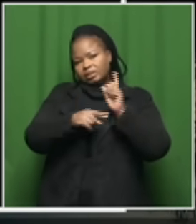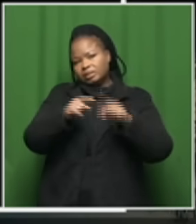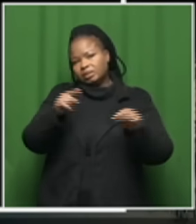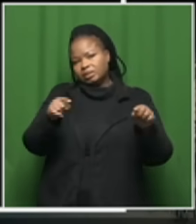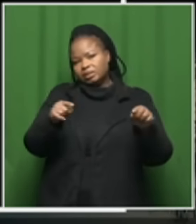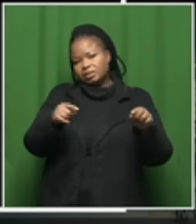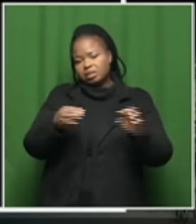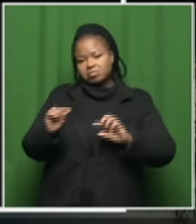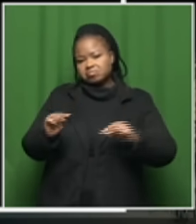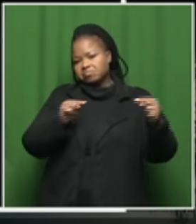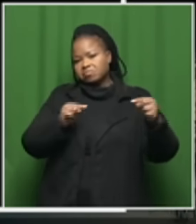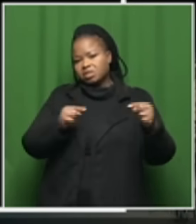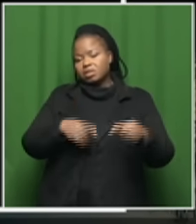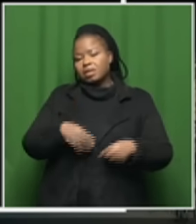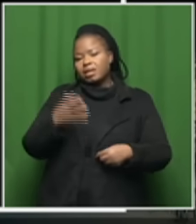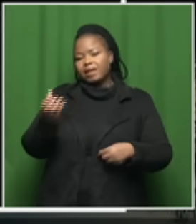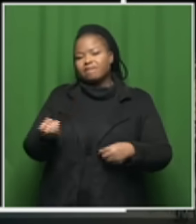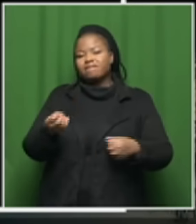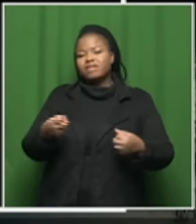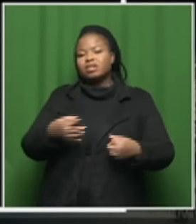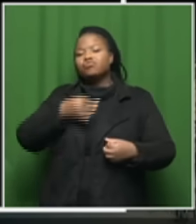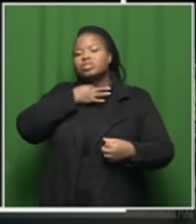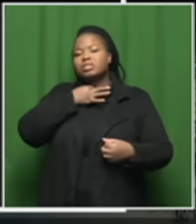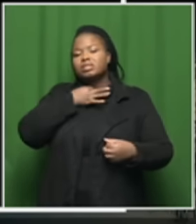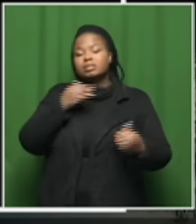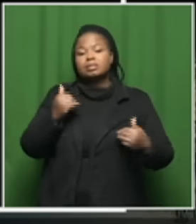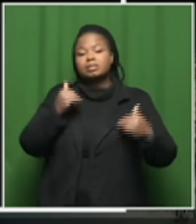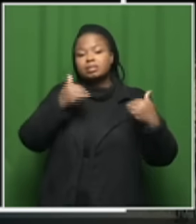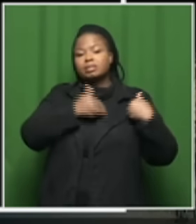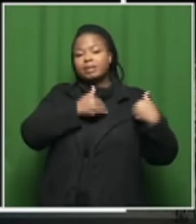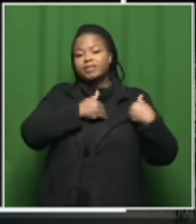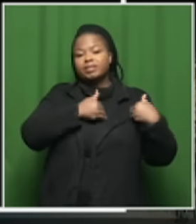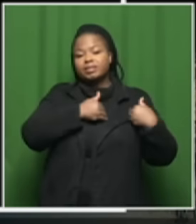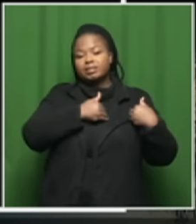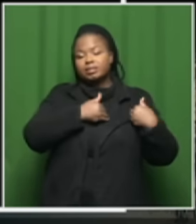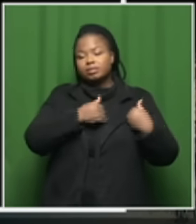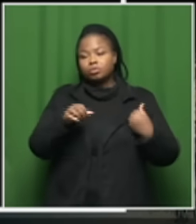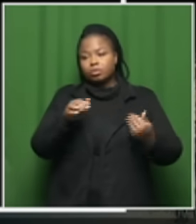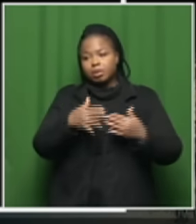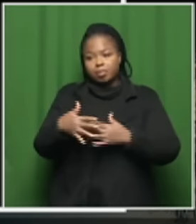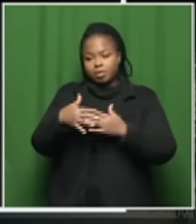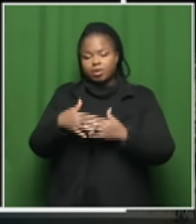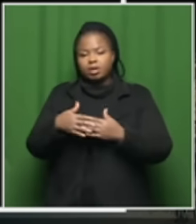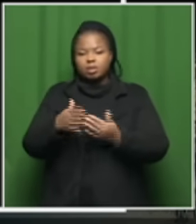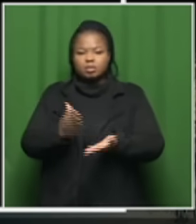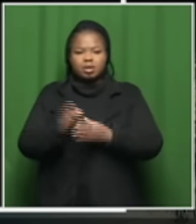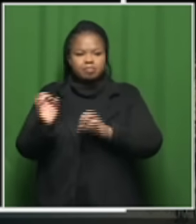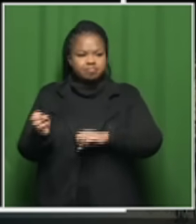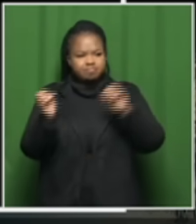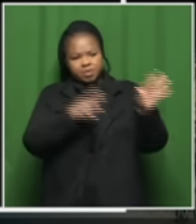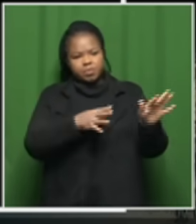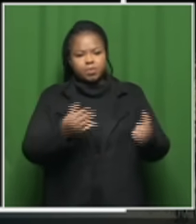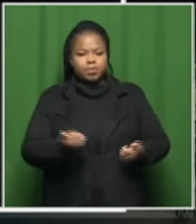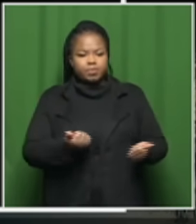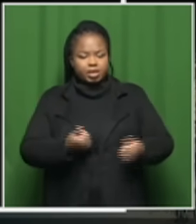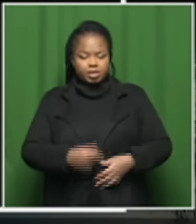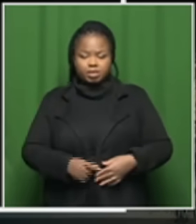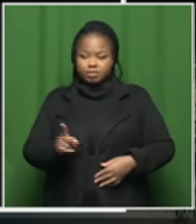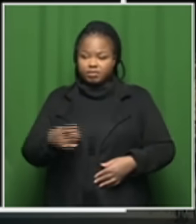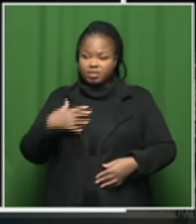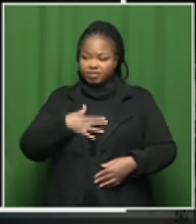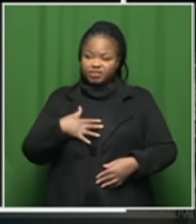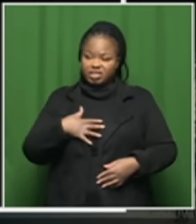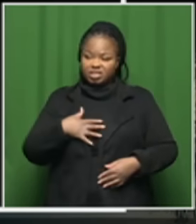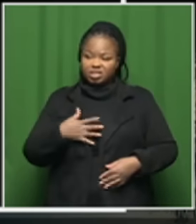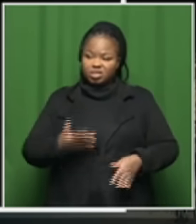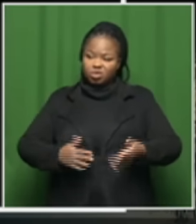are posing security threat to the United States of America. And clearly, where they feel that the